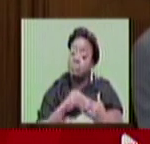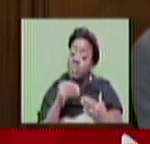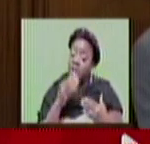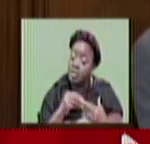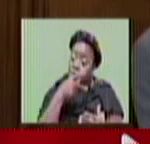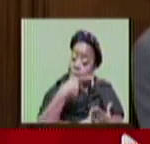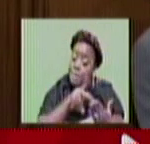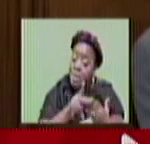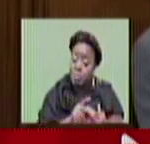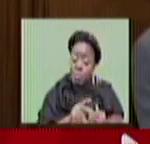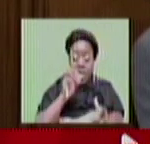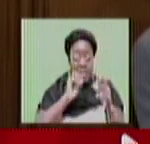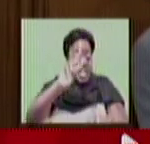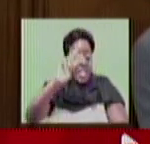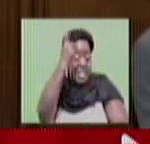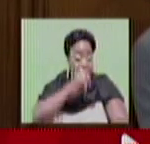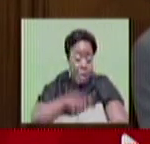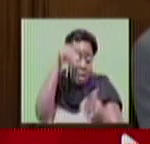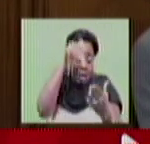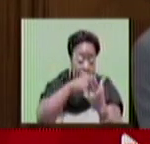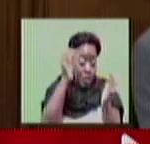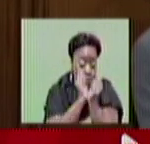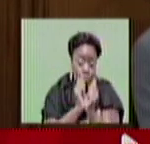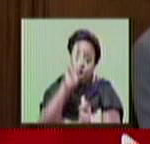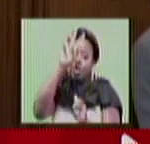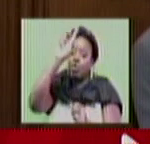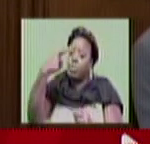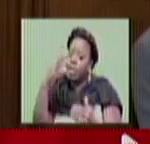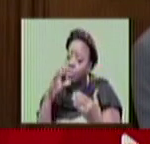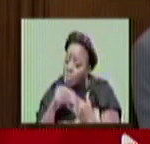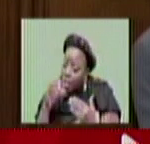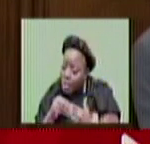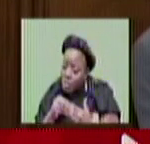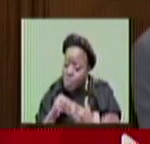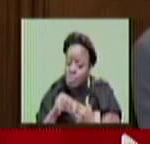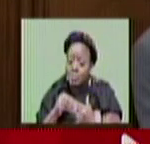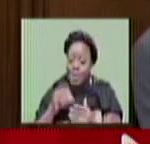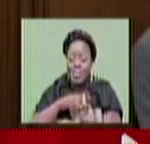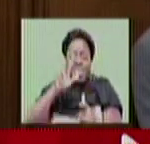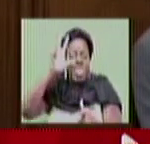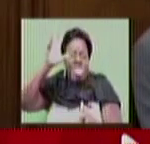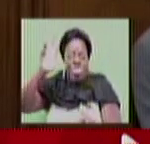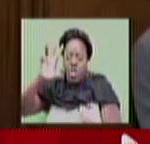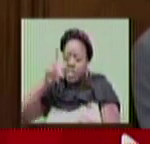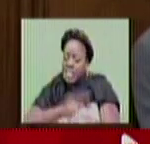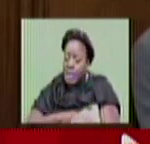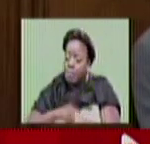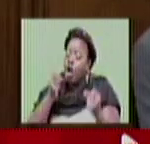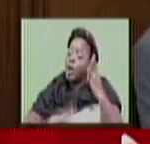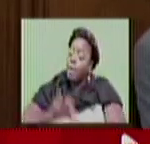by way of second offence, to $2,000, and by way of third offence, to $5,000.